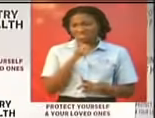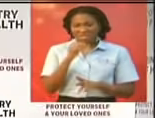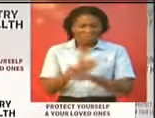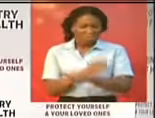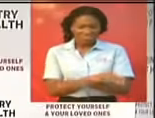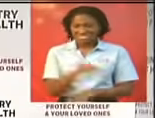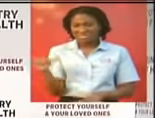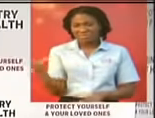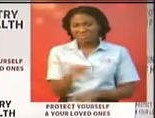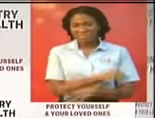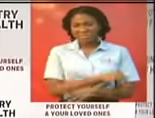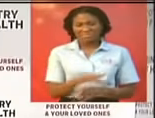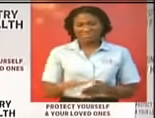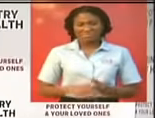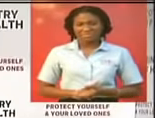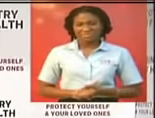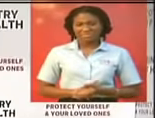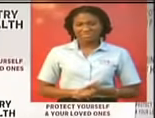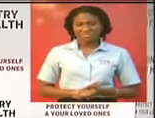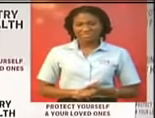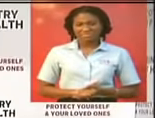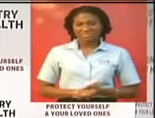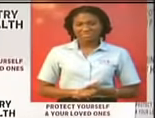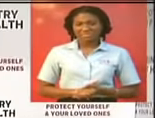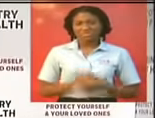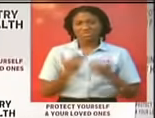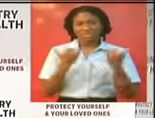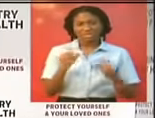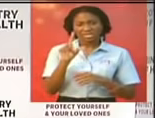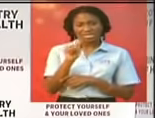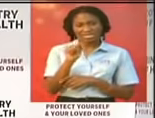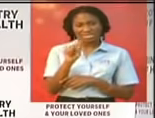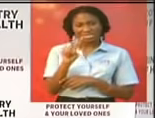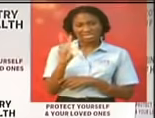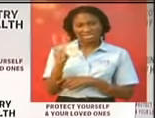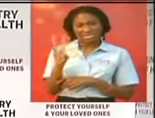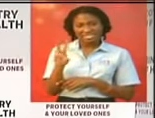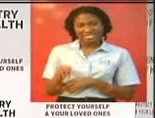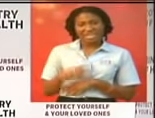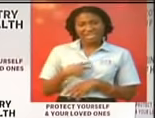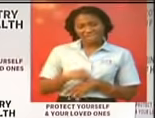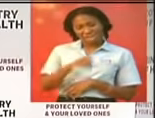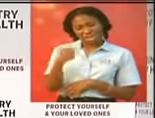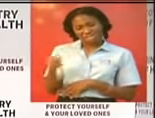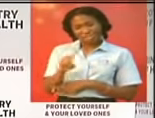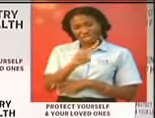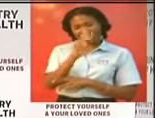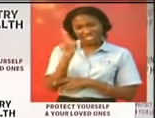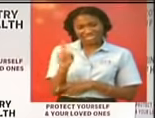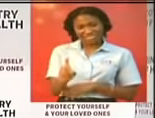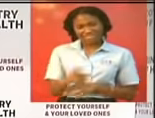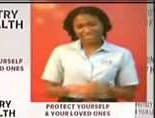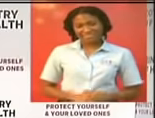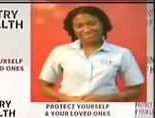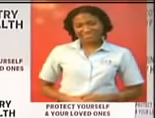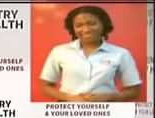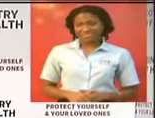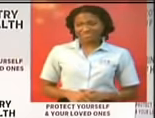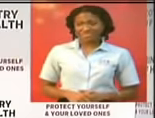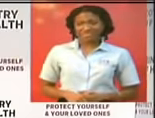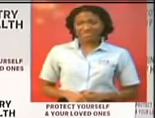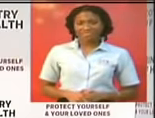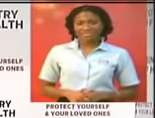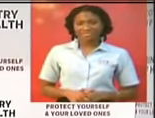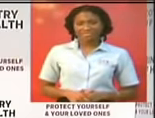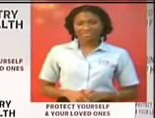Thank you very much, CMO. We go to TV6 for a follow-up question. Ladies and gentlemen, there may be a